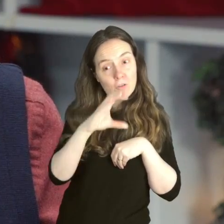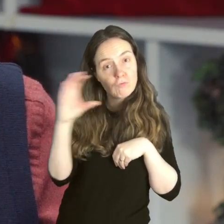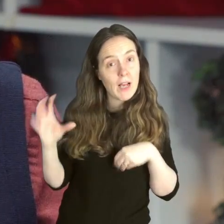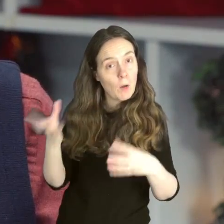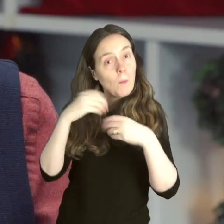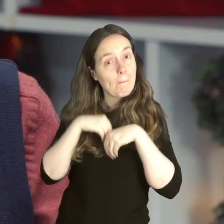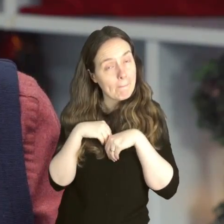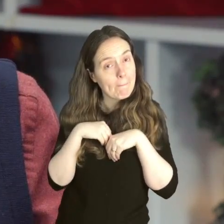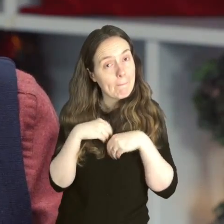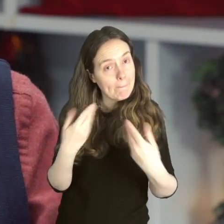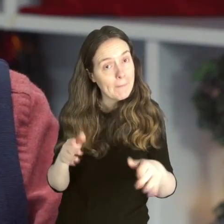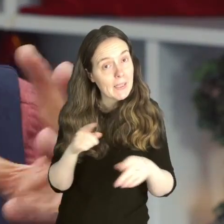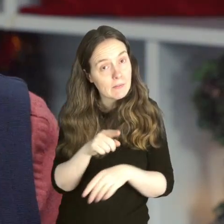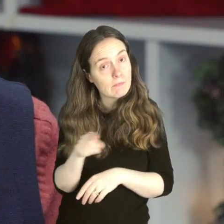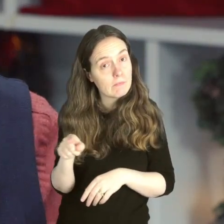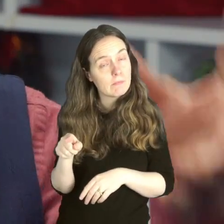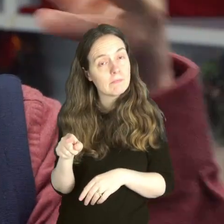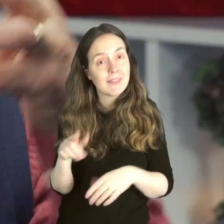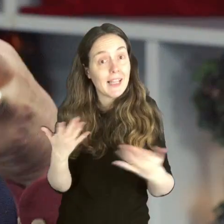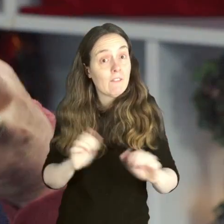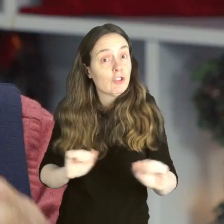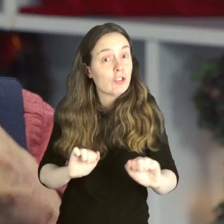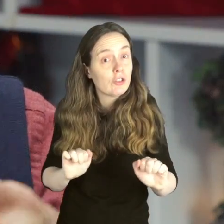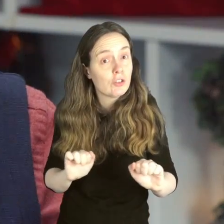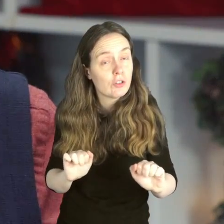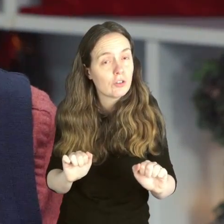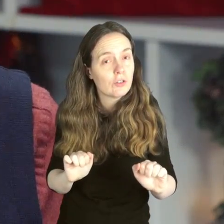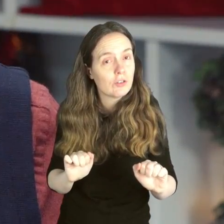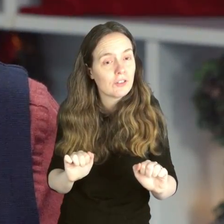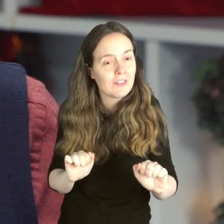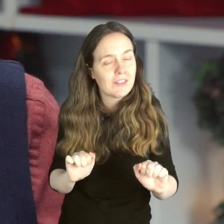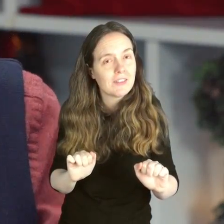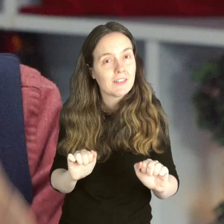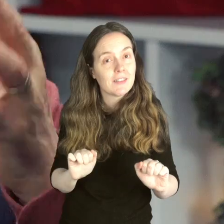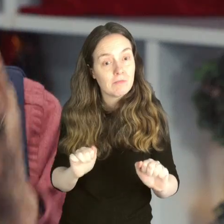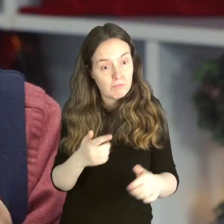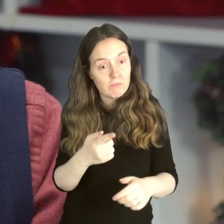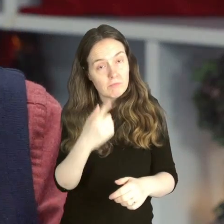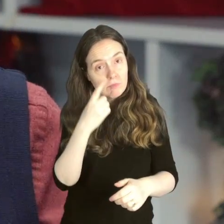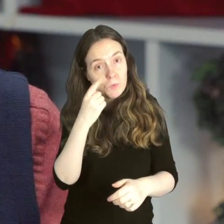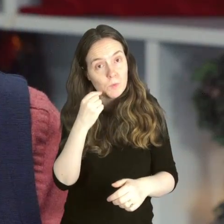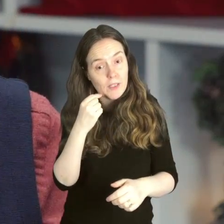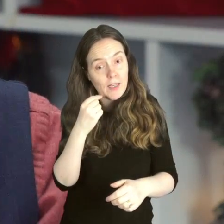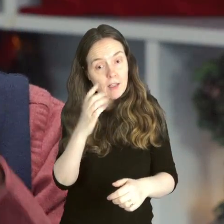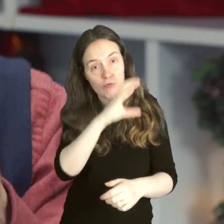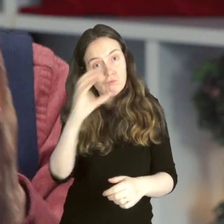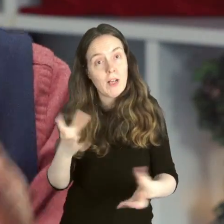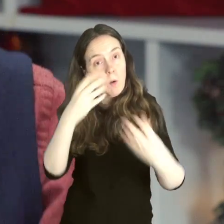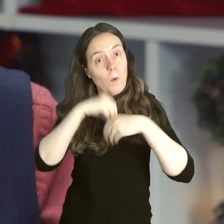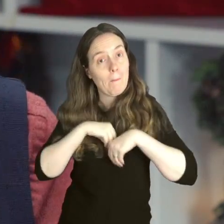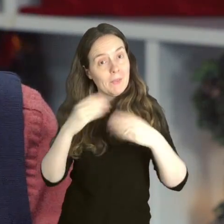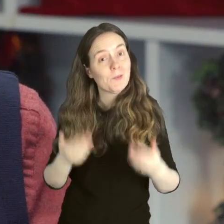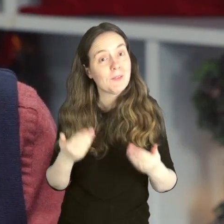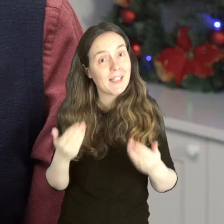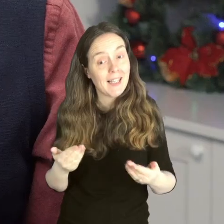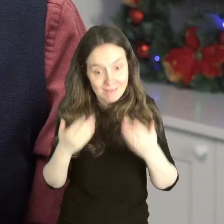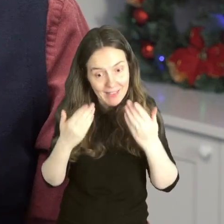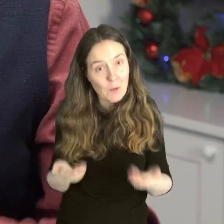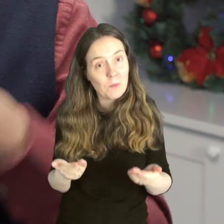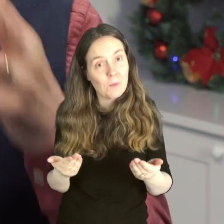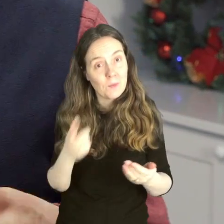Christ? If you haven't, why don't you receive Christ today? Receive Christ now.